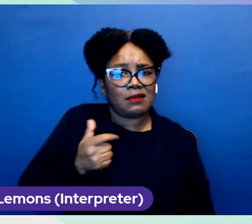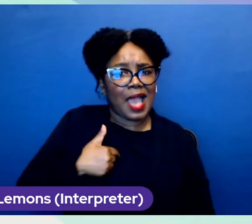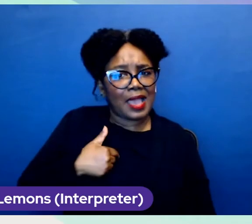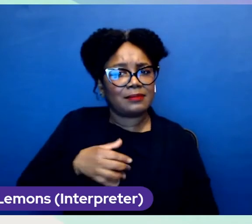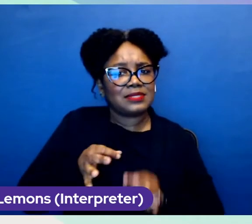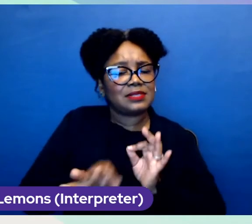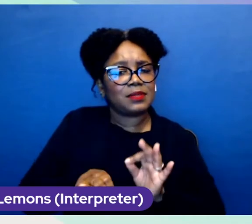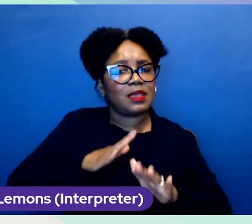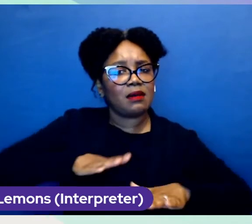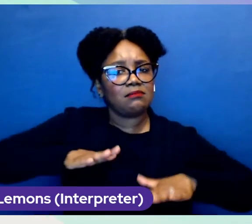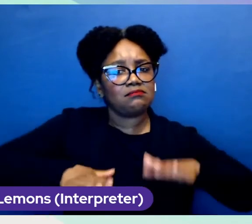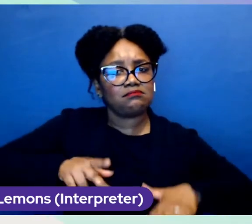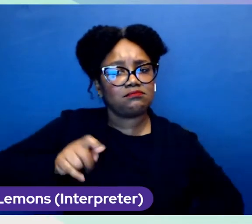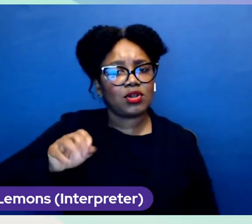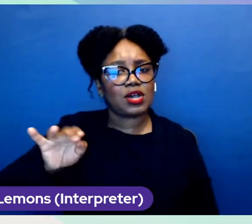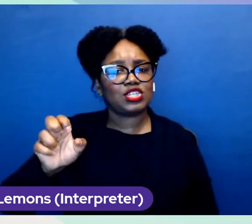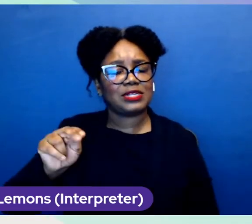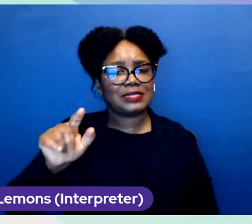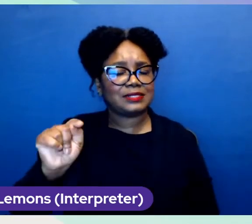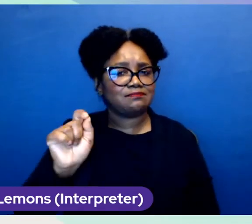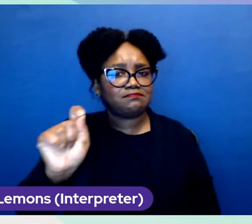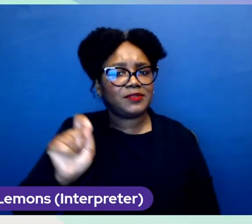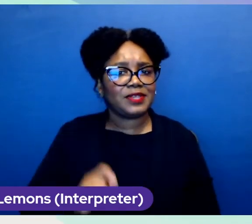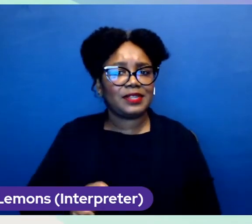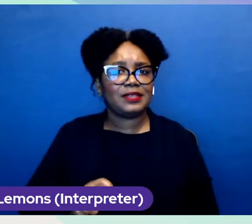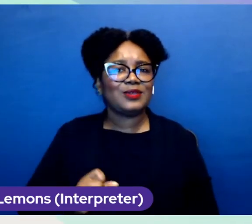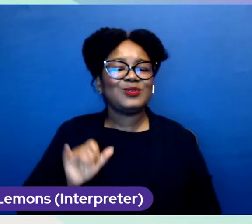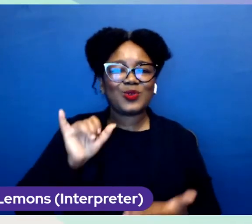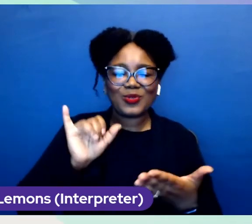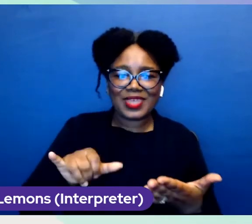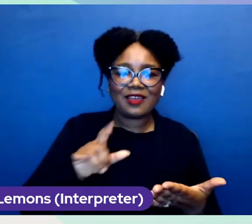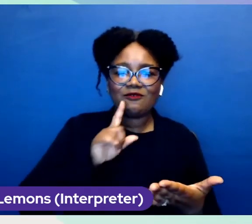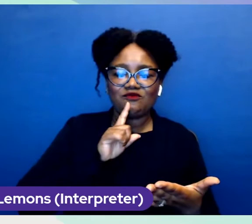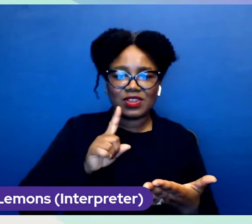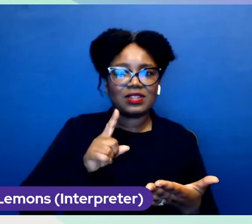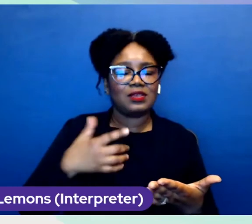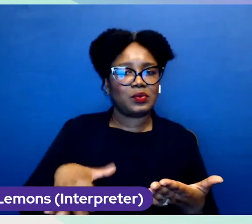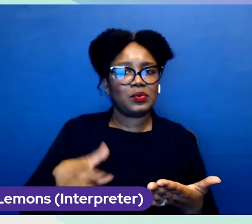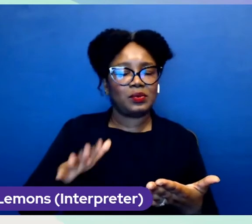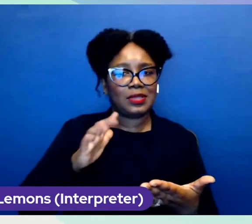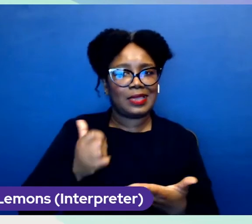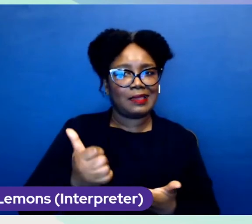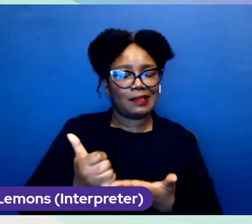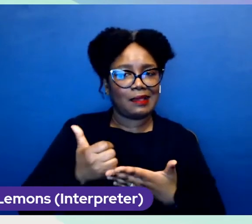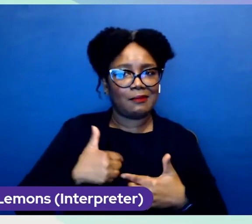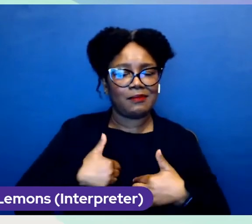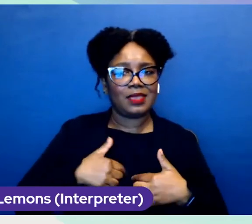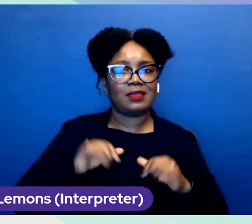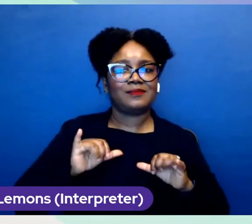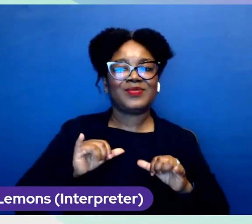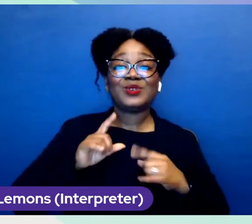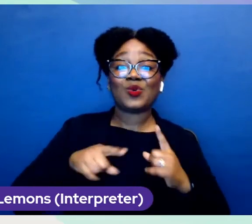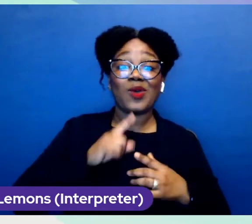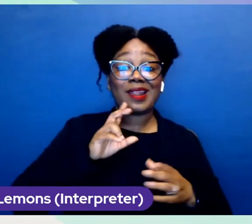in the search of looking for other female percussionists. And it was such a relief when I landed in the Nile Project and I found Asia